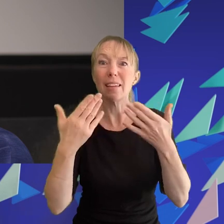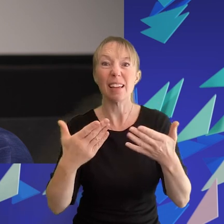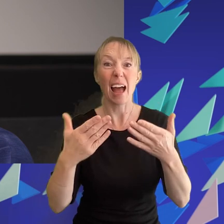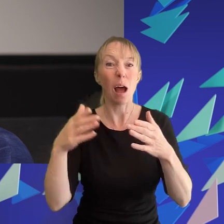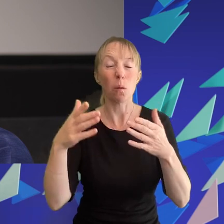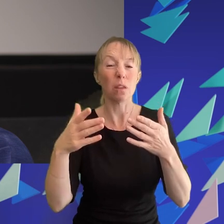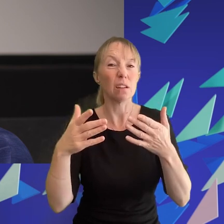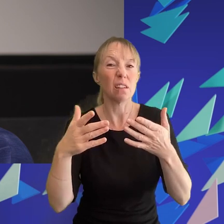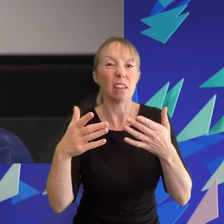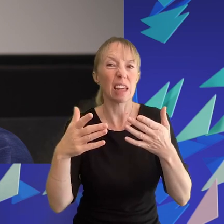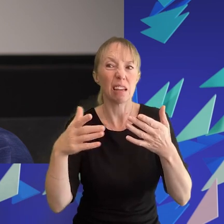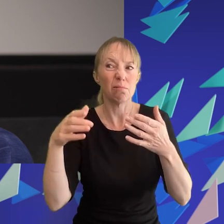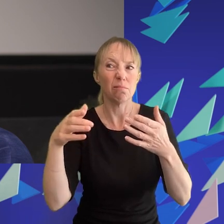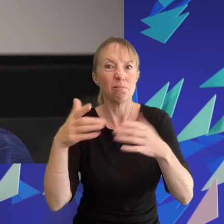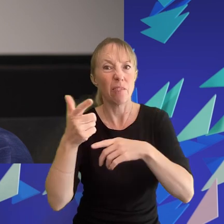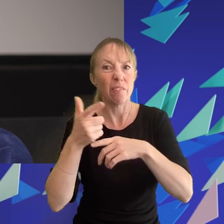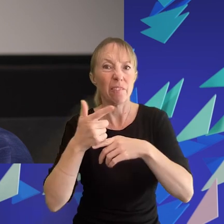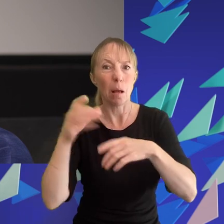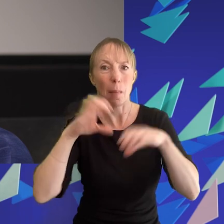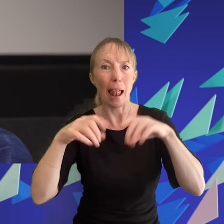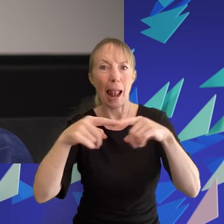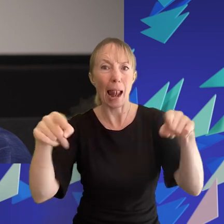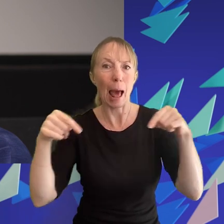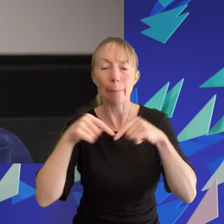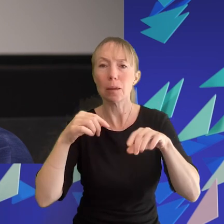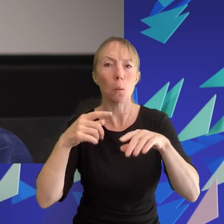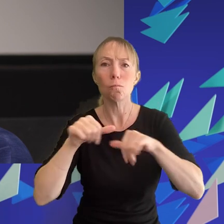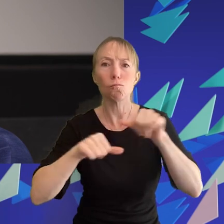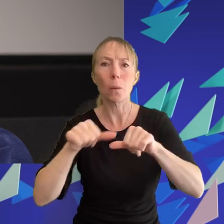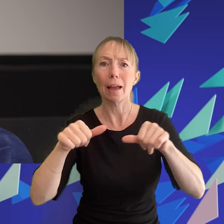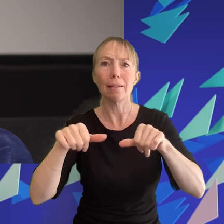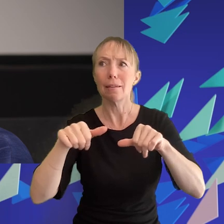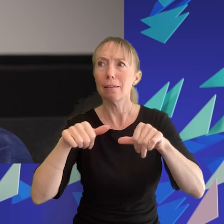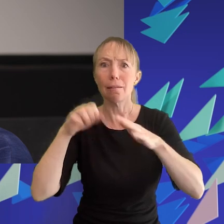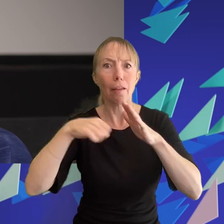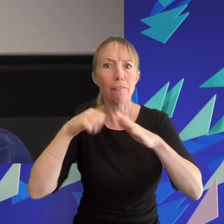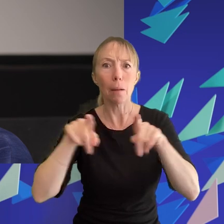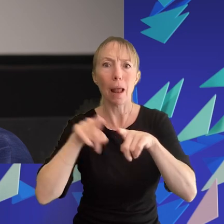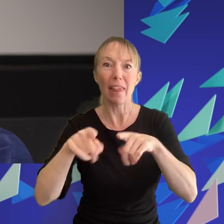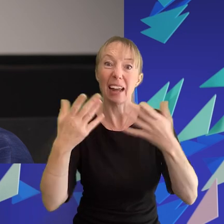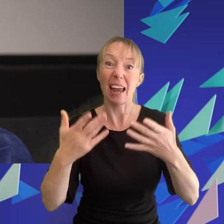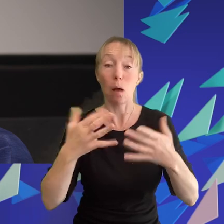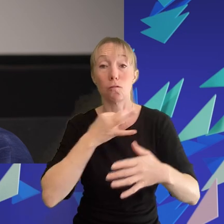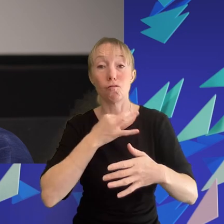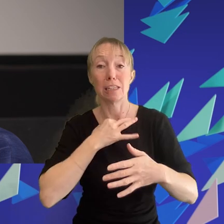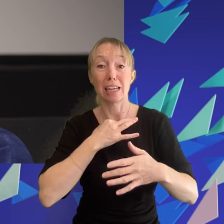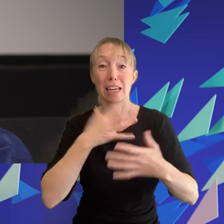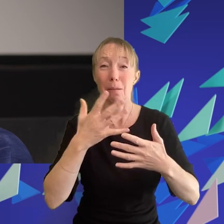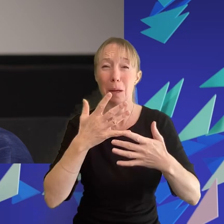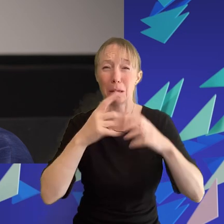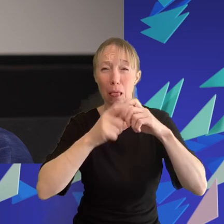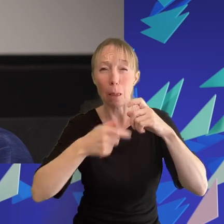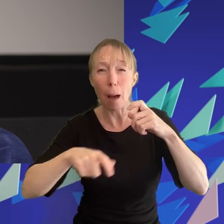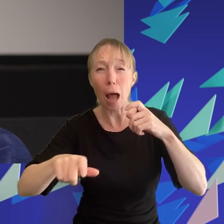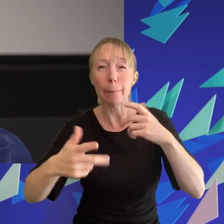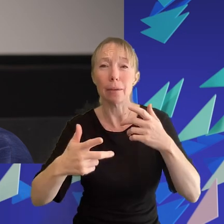laboratories are not doing anymore because it's super, super dangerous. I mean, it's everything that laboratory, all the things that go into the pipes